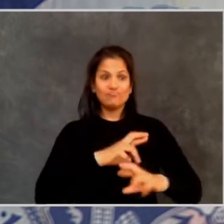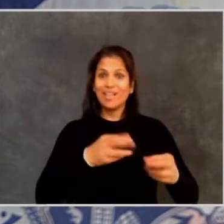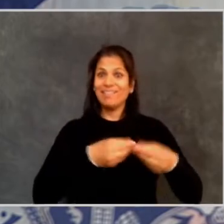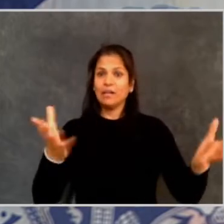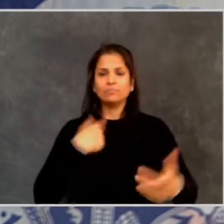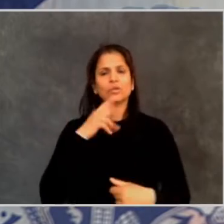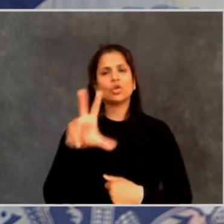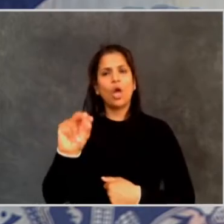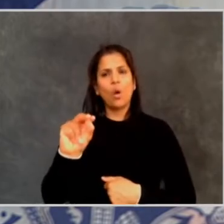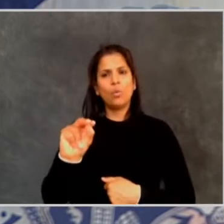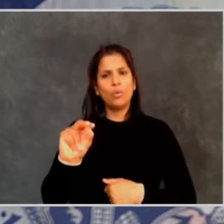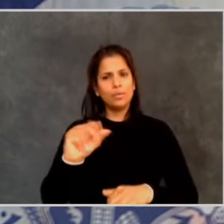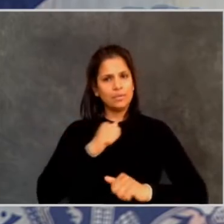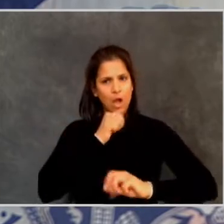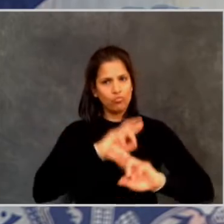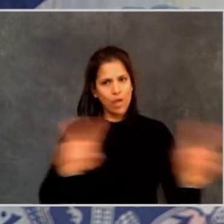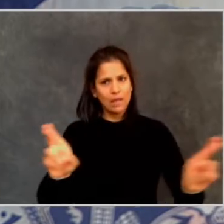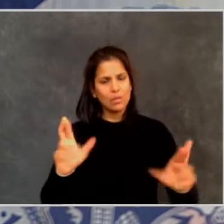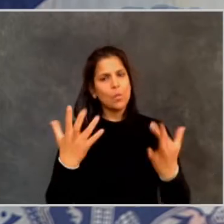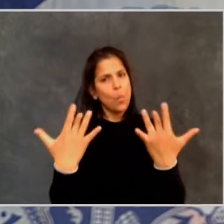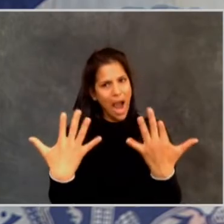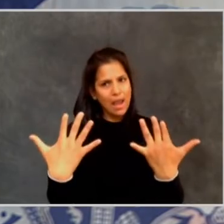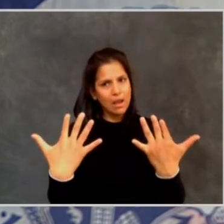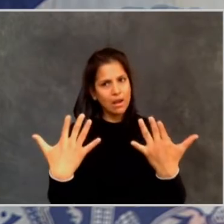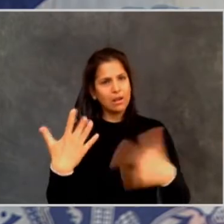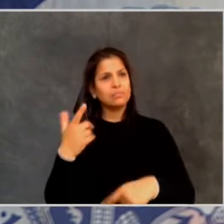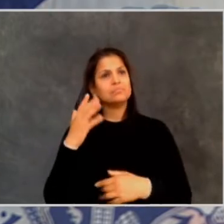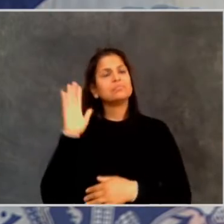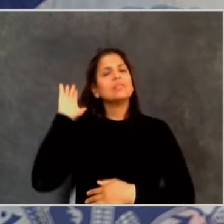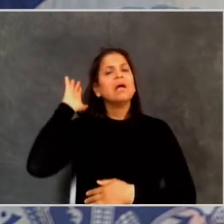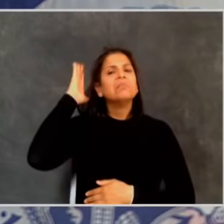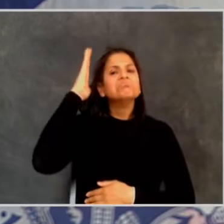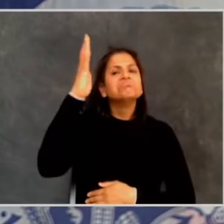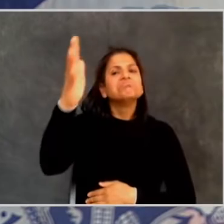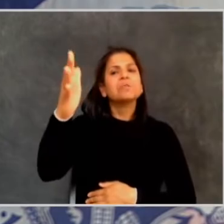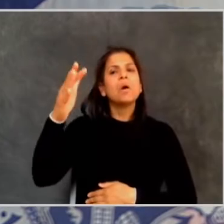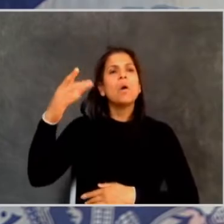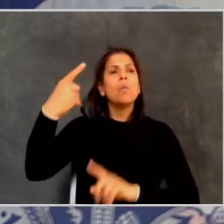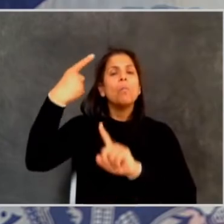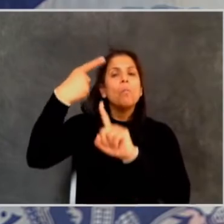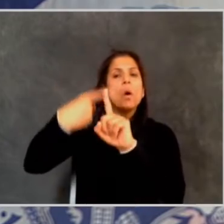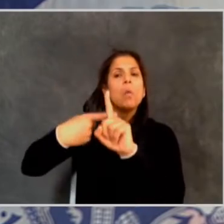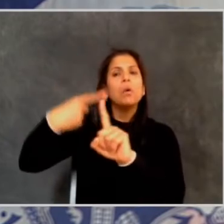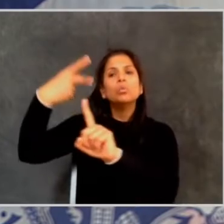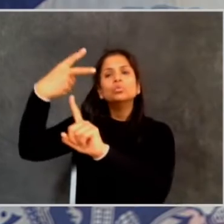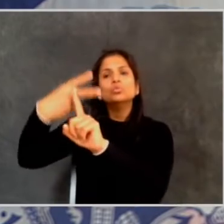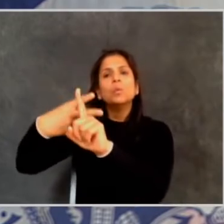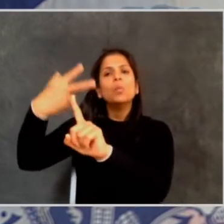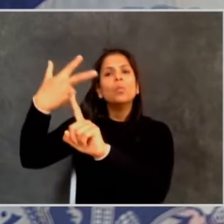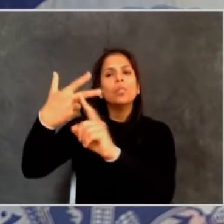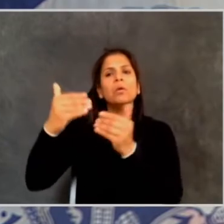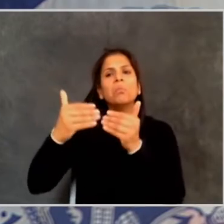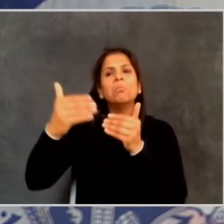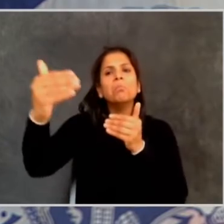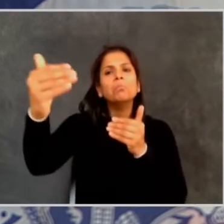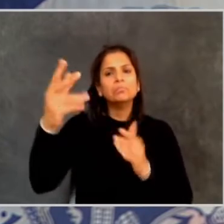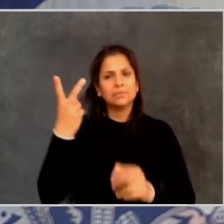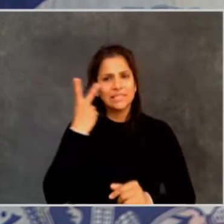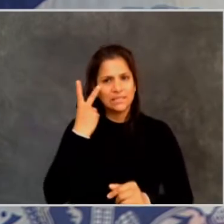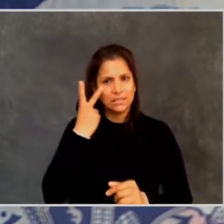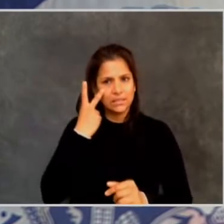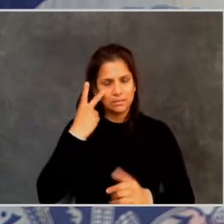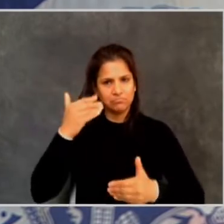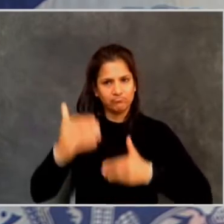you could have antibody testing available on a much bigger level. I think it would be very, very helpful because to begin